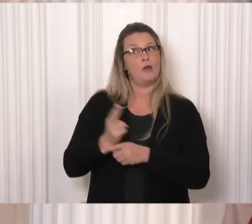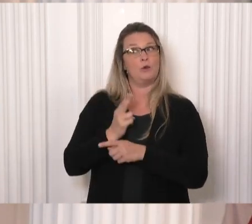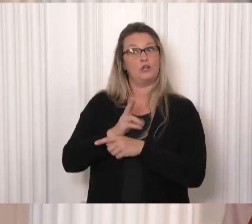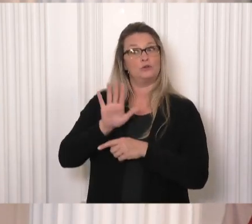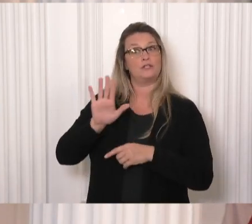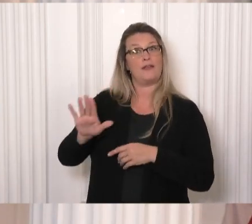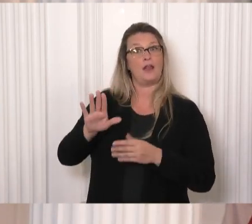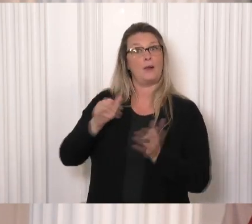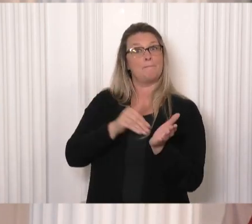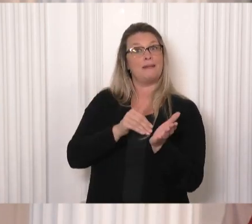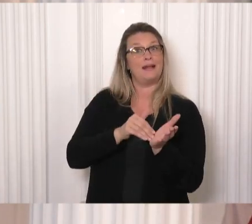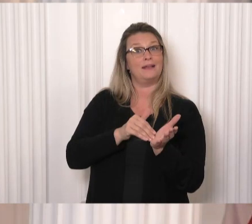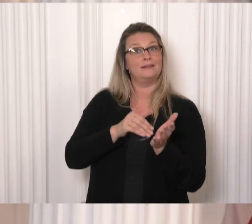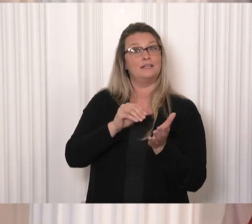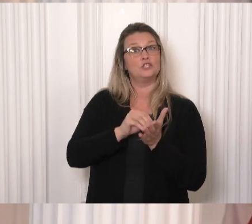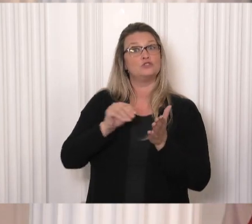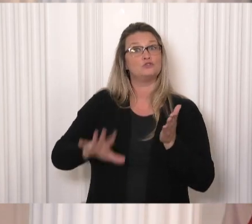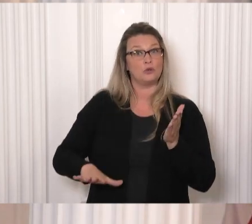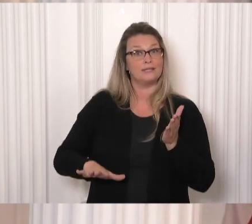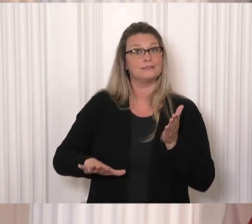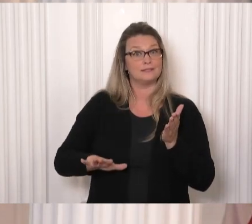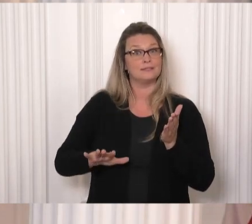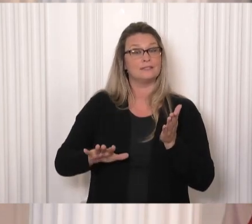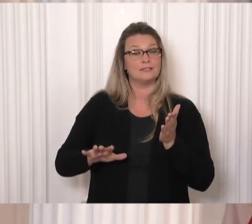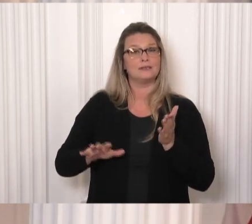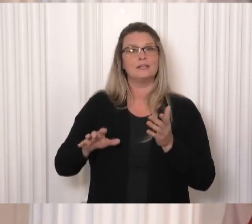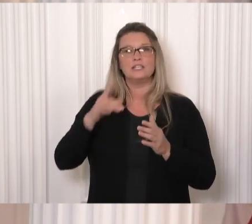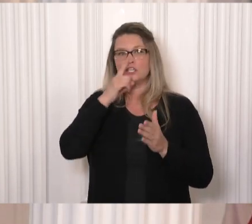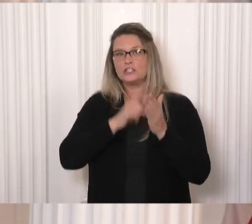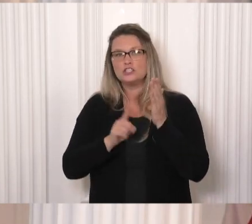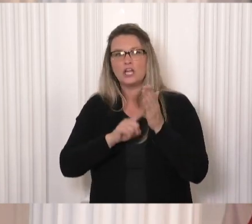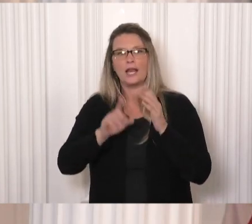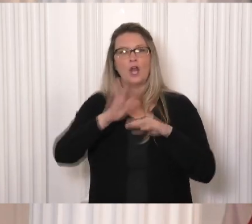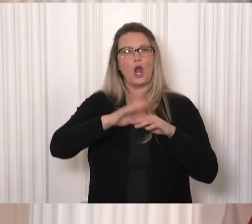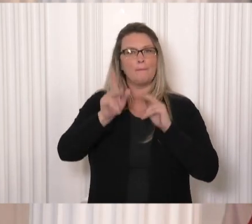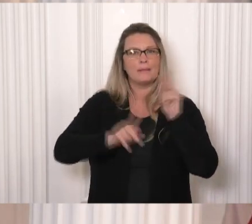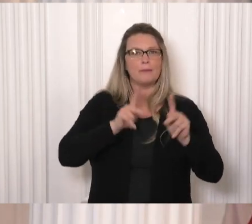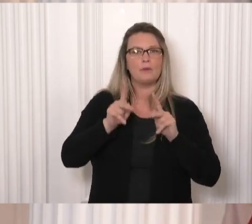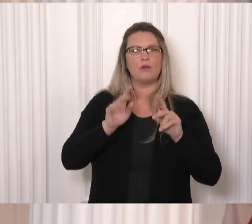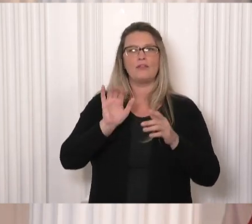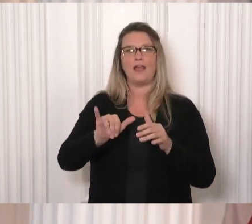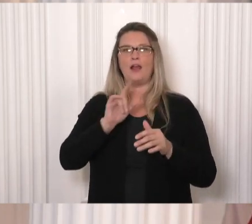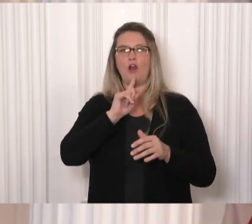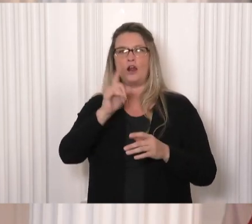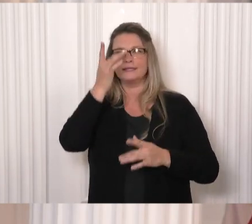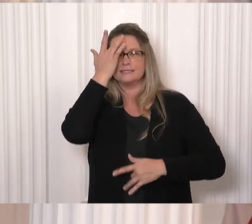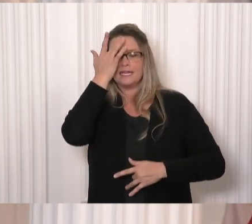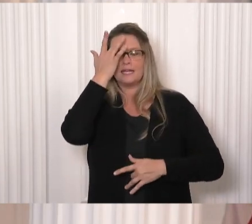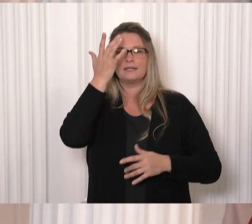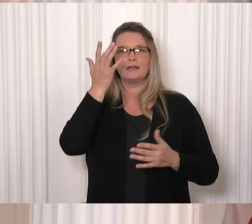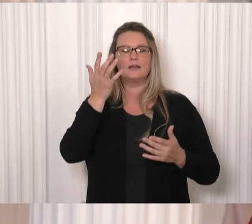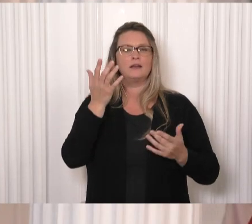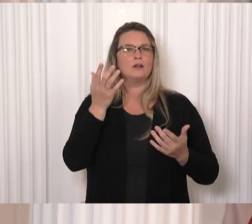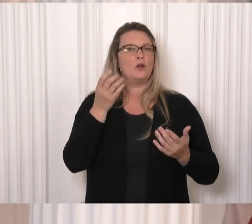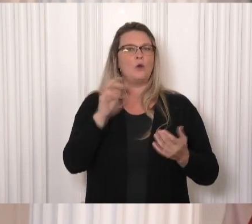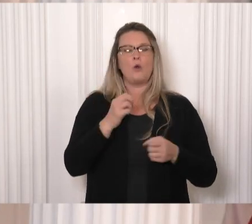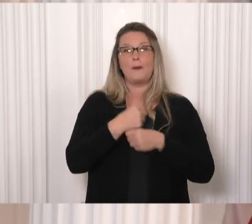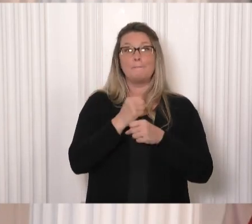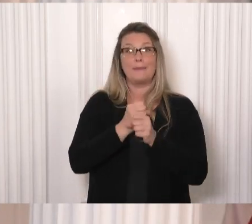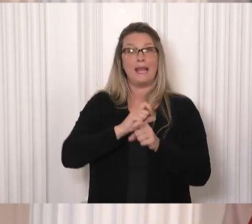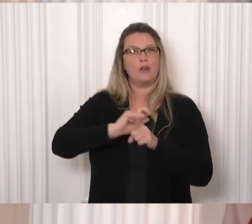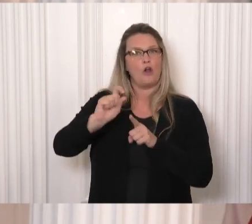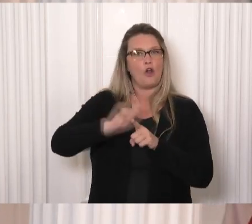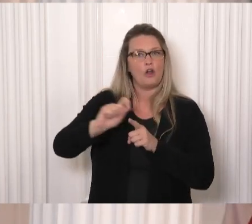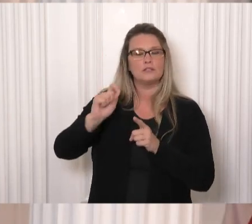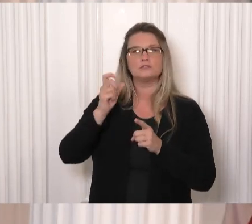such things as some of the remote checking in on folks that are ill or contacts, or helping with some of that